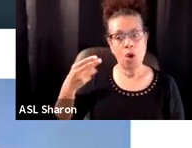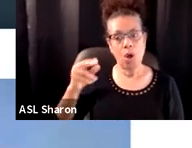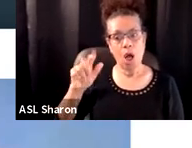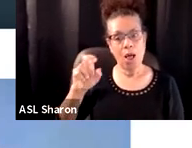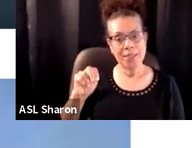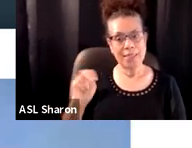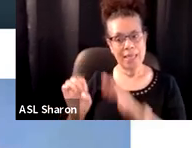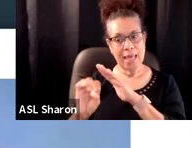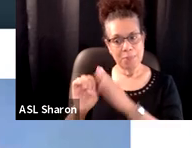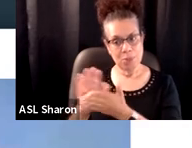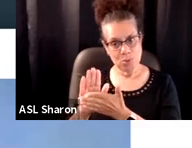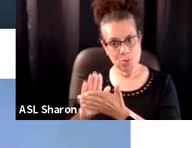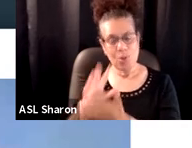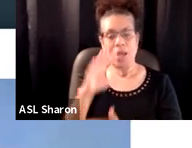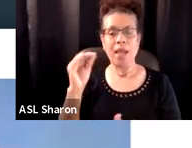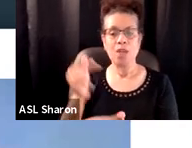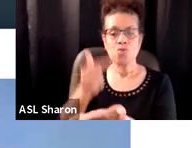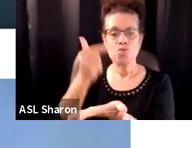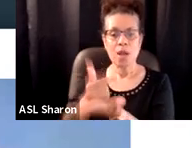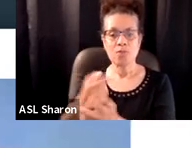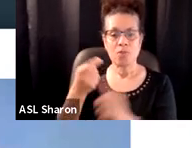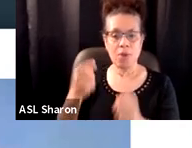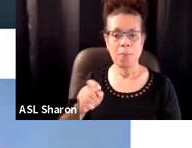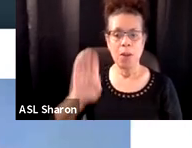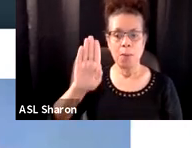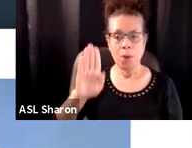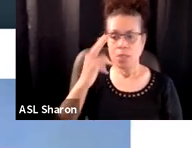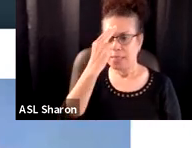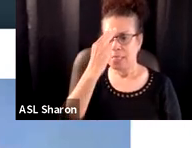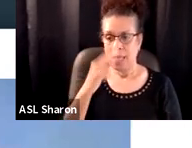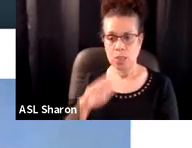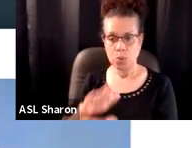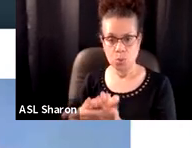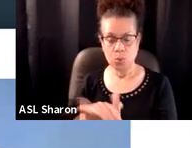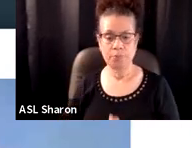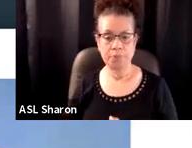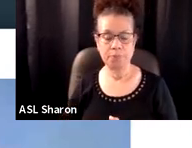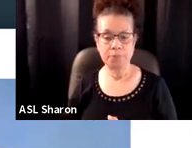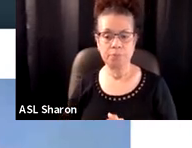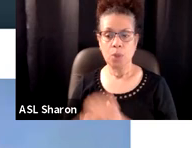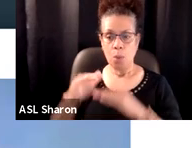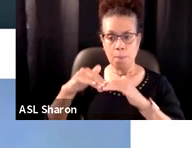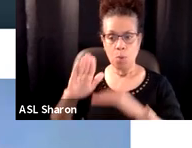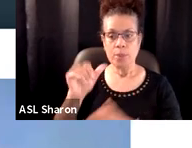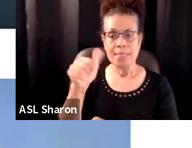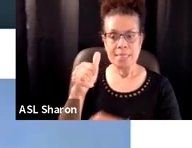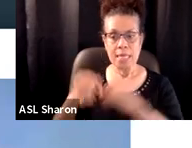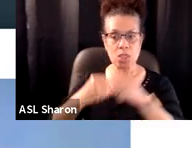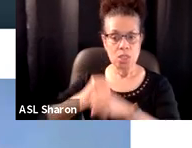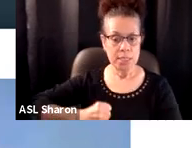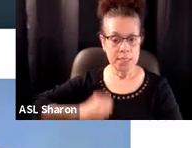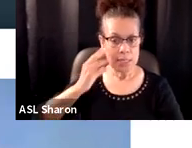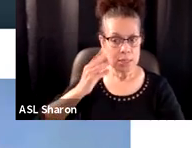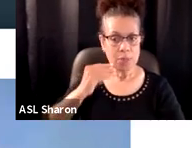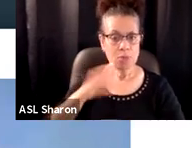school and he also graduated from boston latin school he has over 10 years of experience in